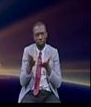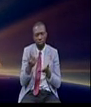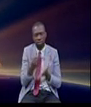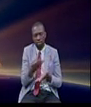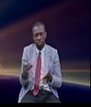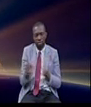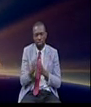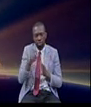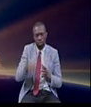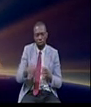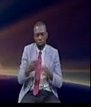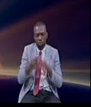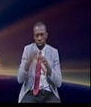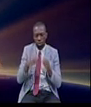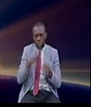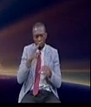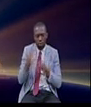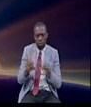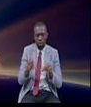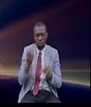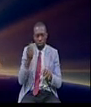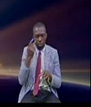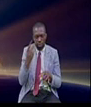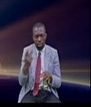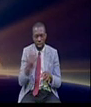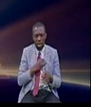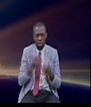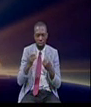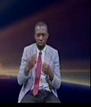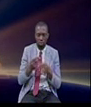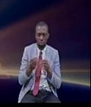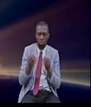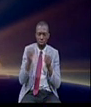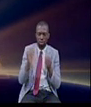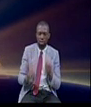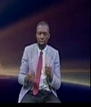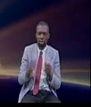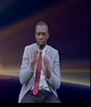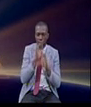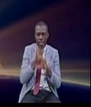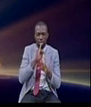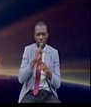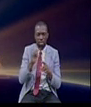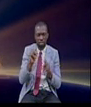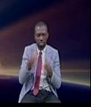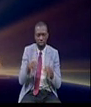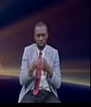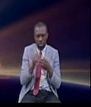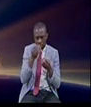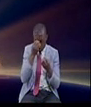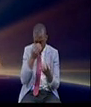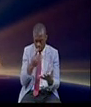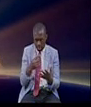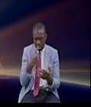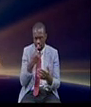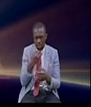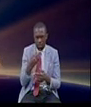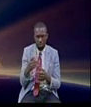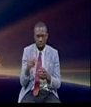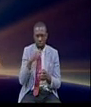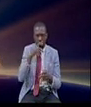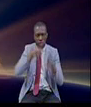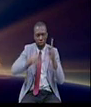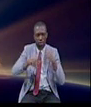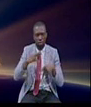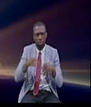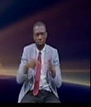I come quickly. Blessed is he that keepeth the sayings of the prophecy of this book. And I, John, saw these things, and